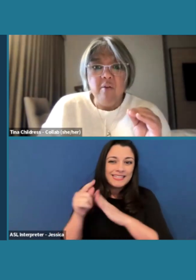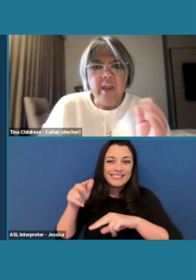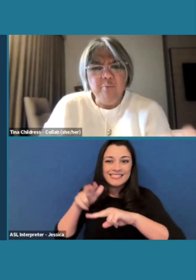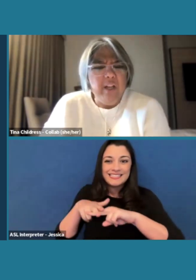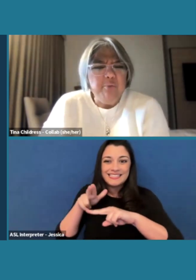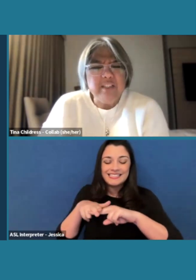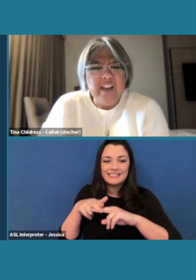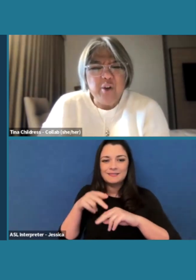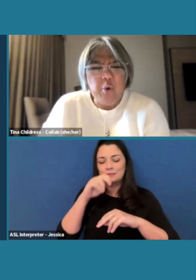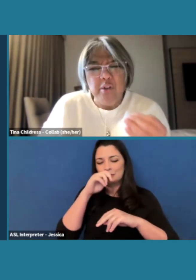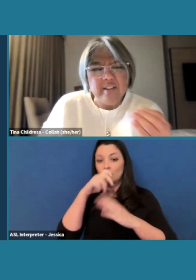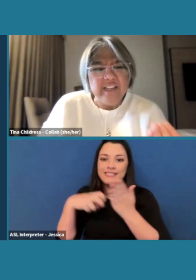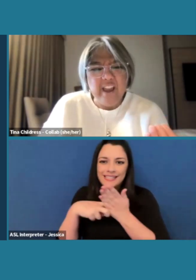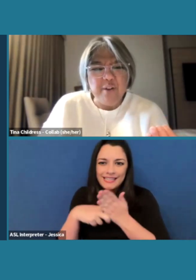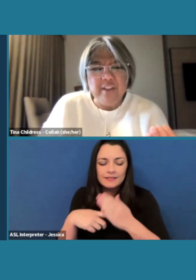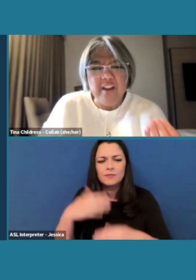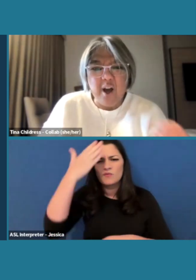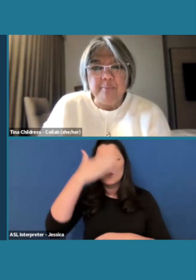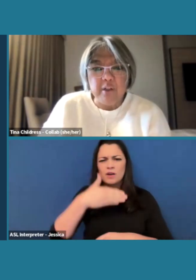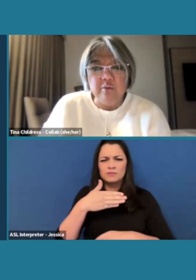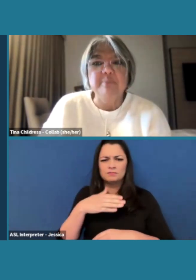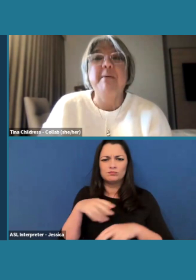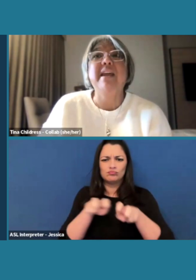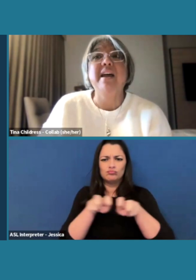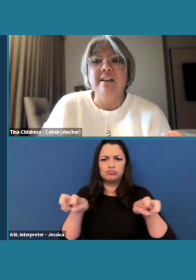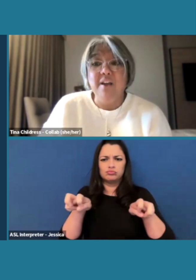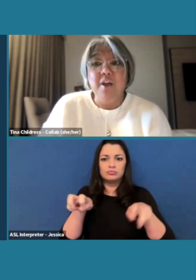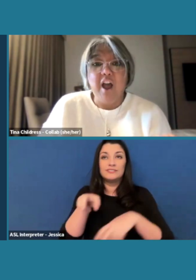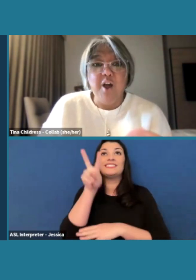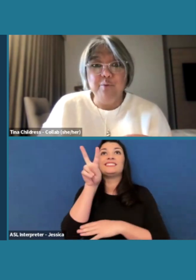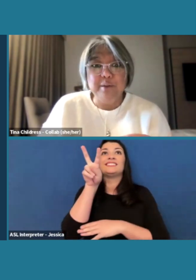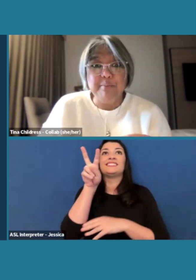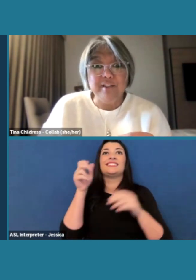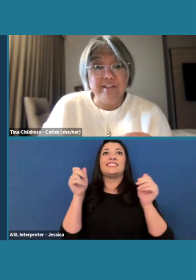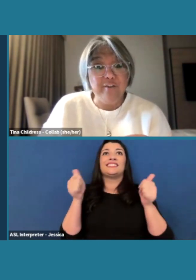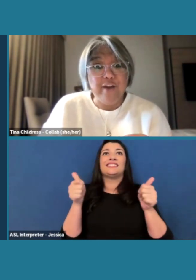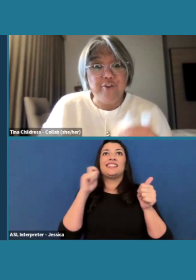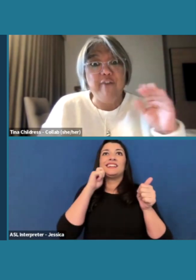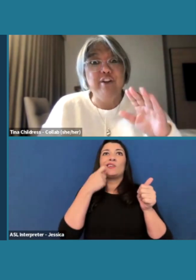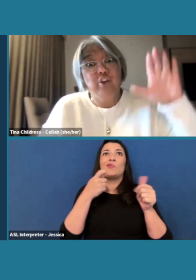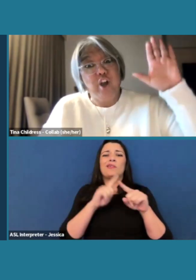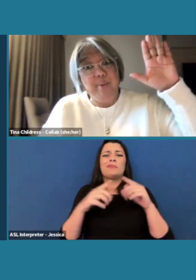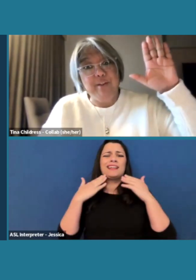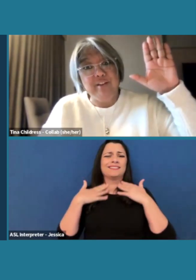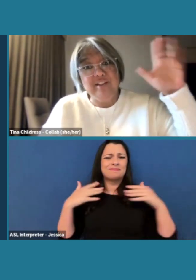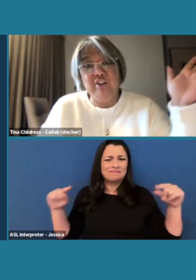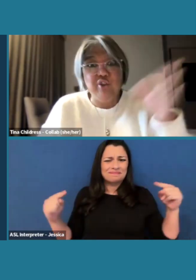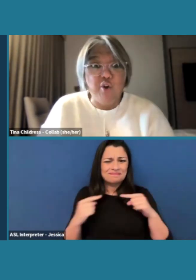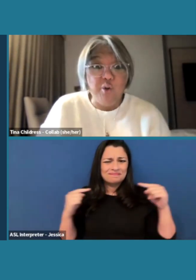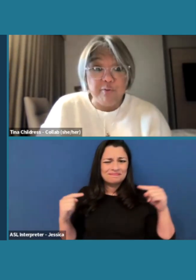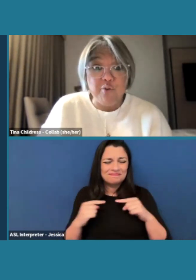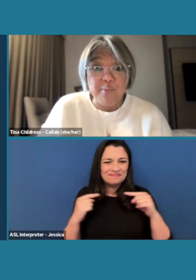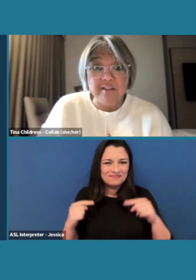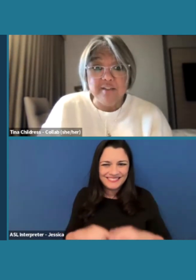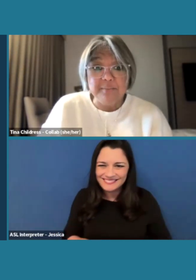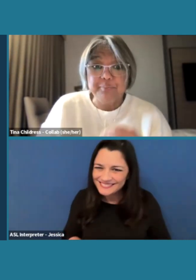center. And while it was kind of cool to see everything up close, my neck was a bit stiff after having to look up at the stage